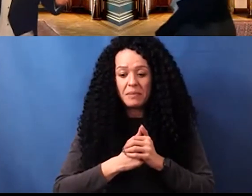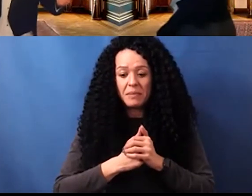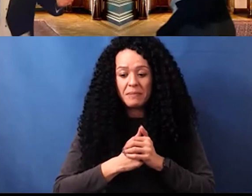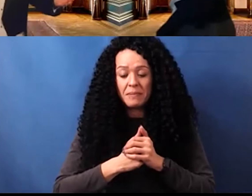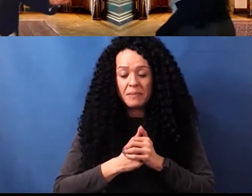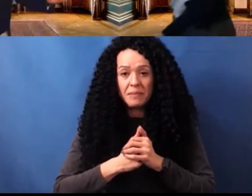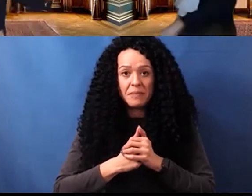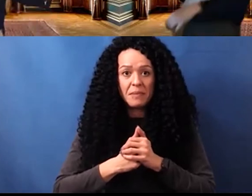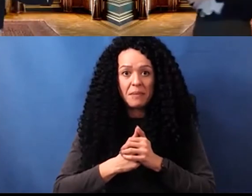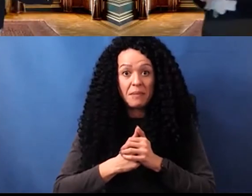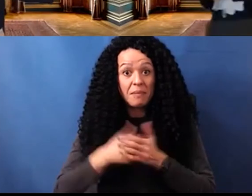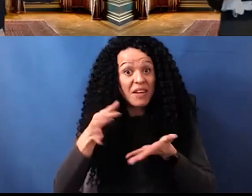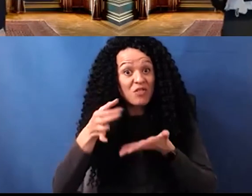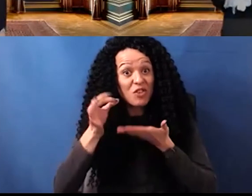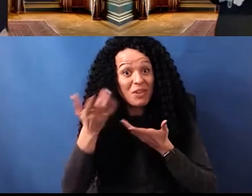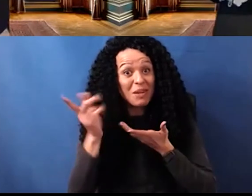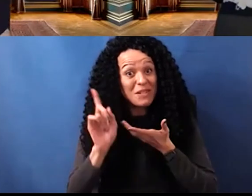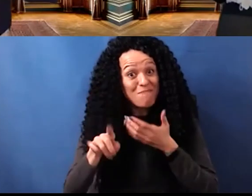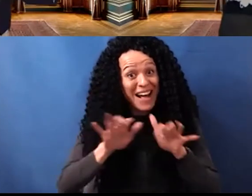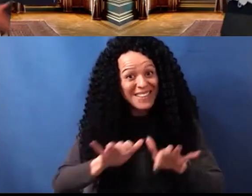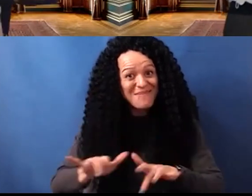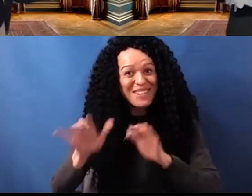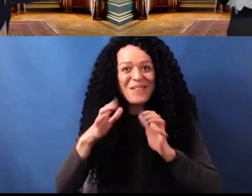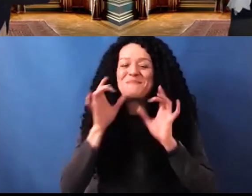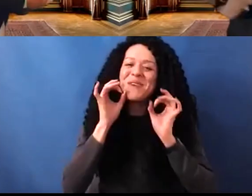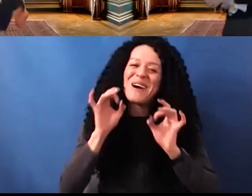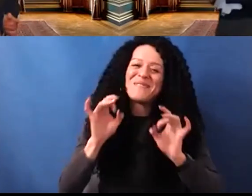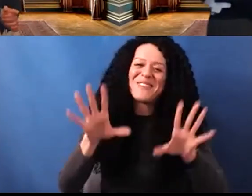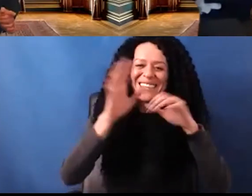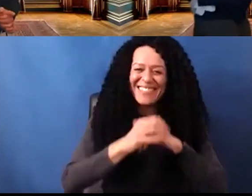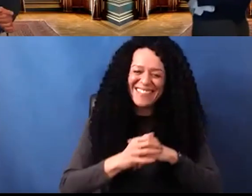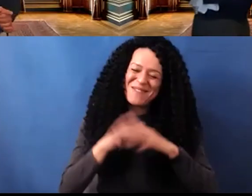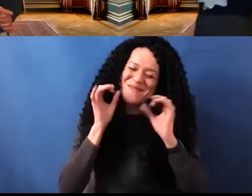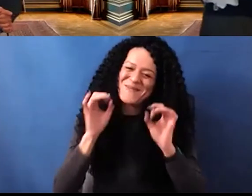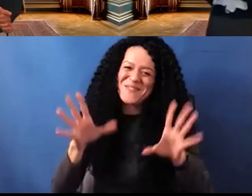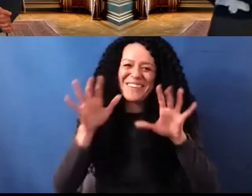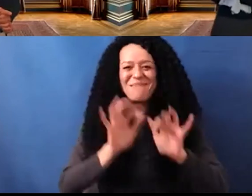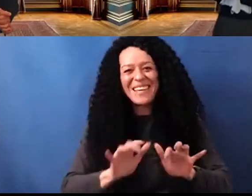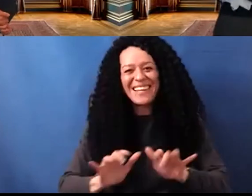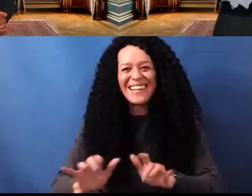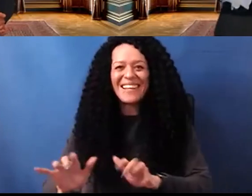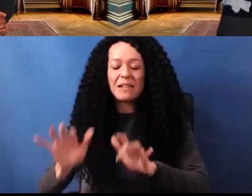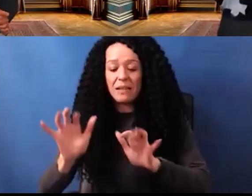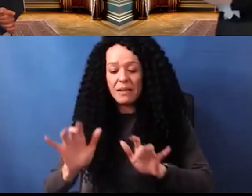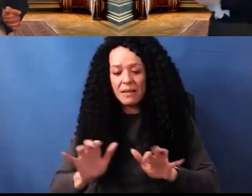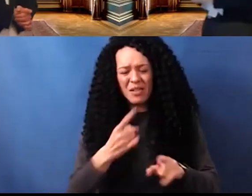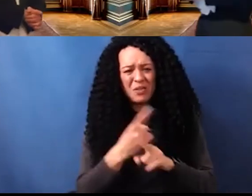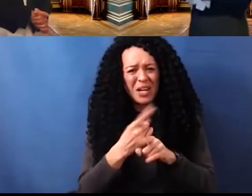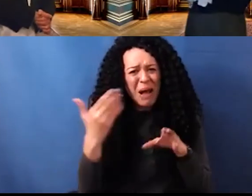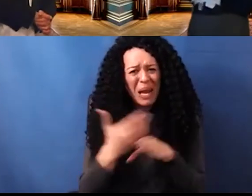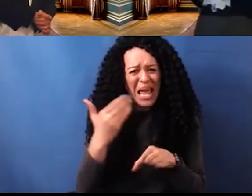his cup of tea and he's back. Marvellous, we'll just continue this. Wonderful. Although, labour, what on earth is